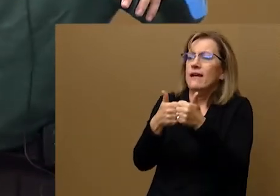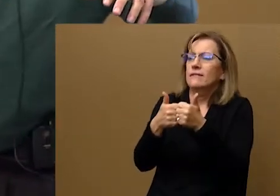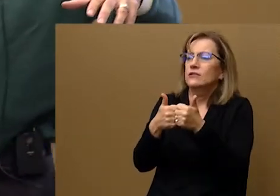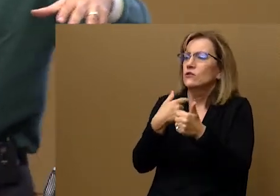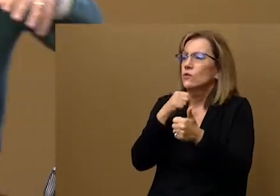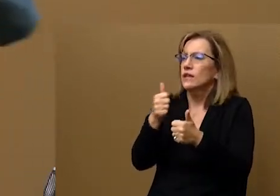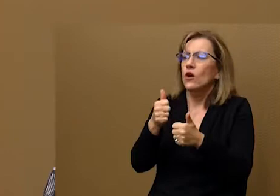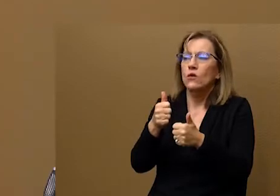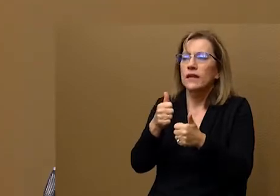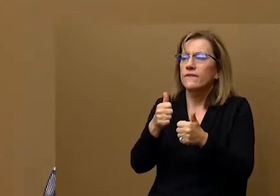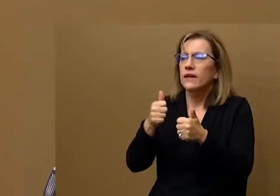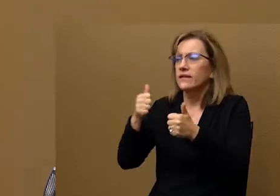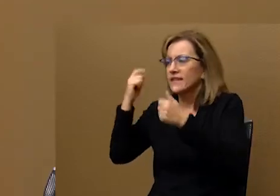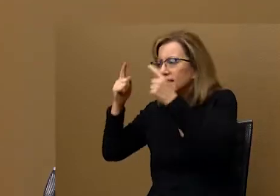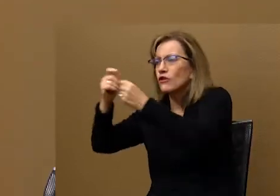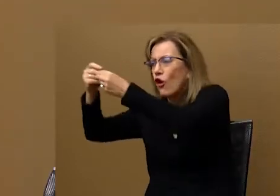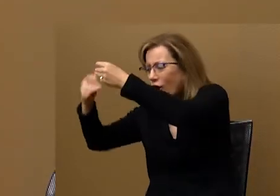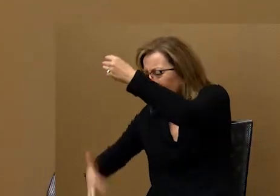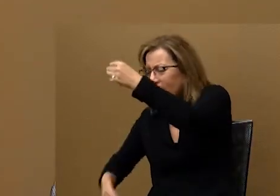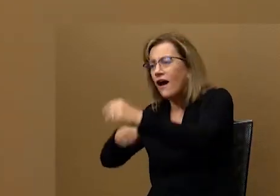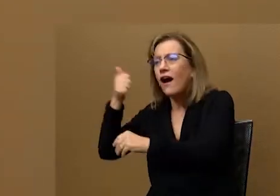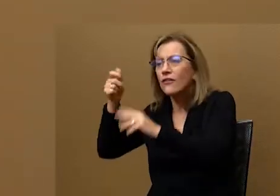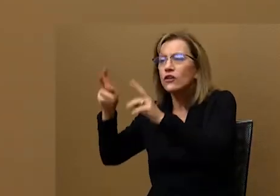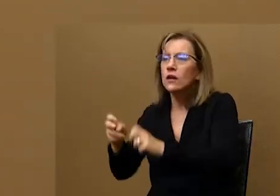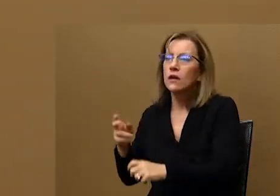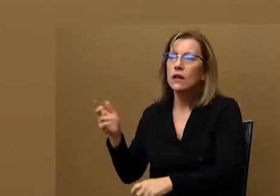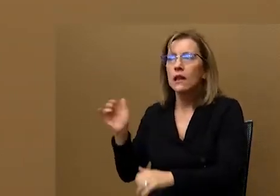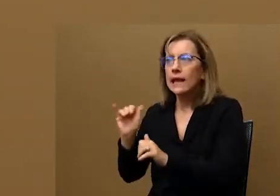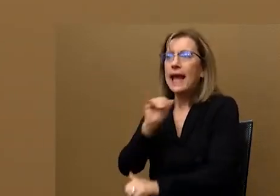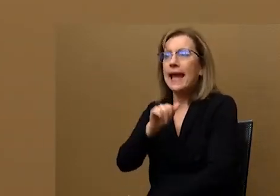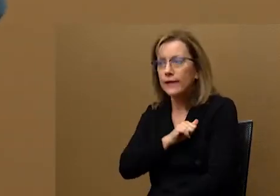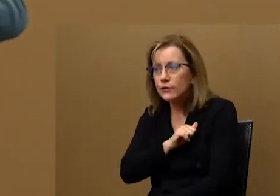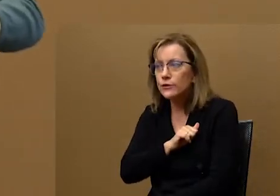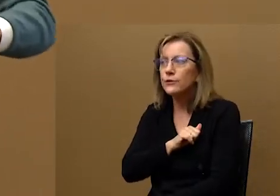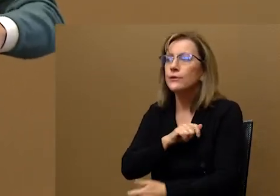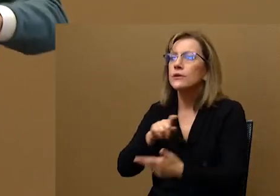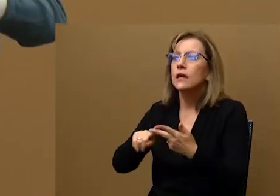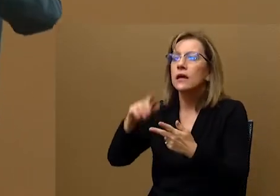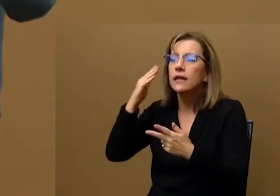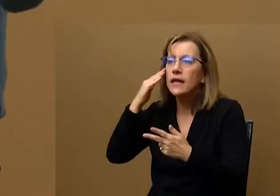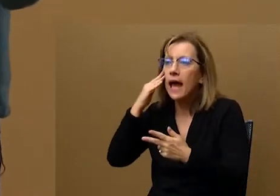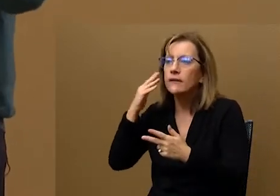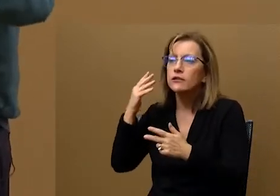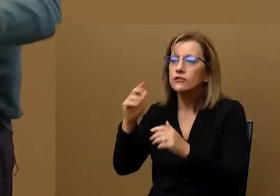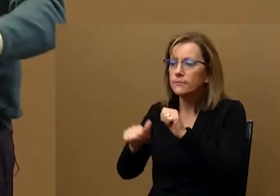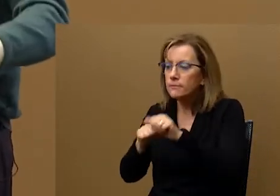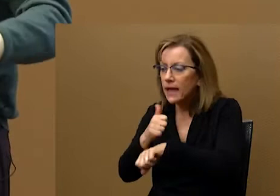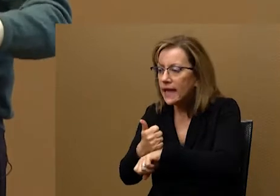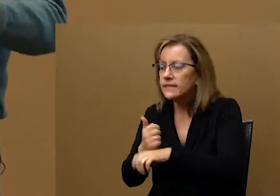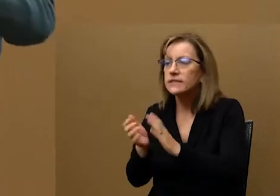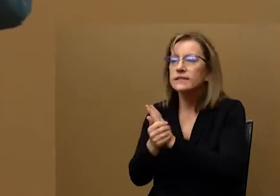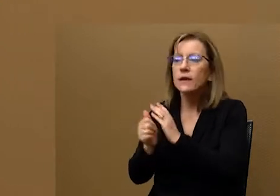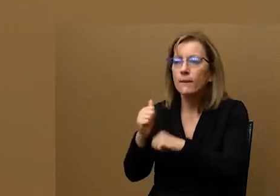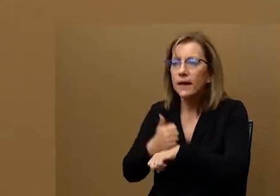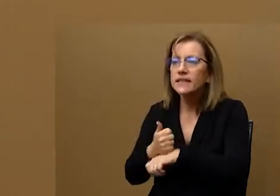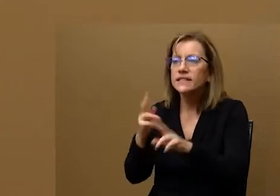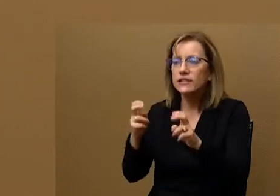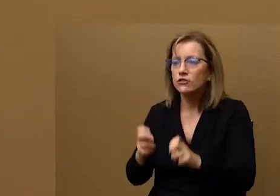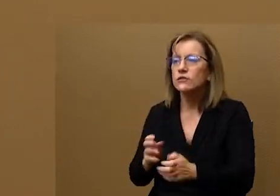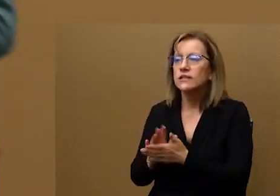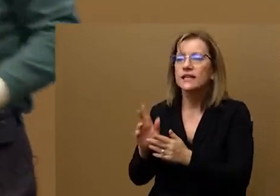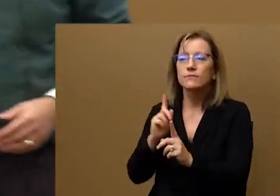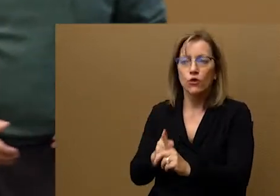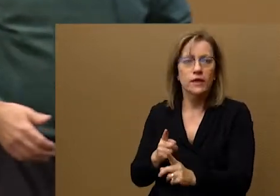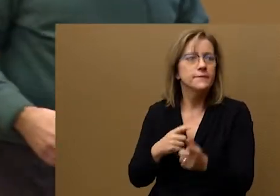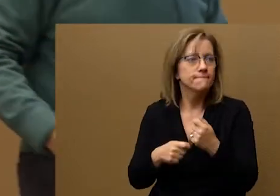challenge that we often don't even get to all the other issues, like the attitudinal issues, the other knowledge-based issues, the other